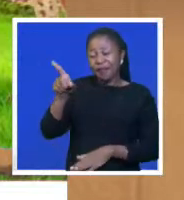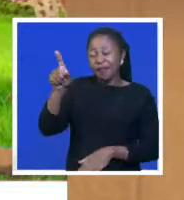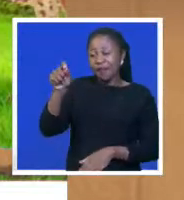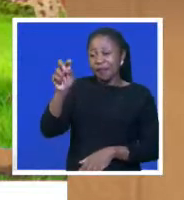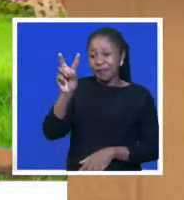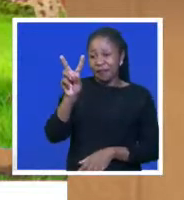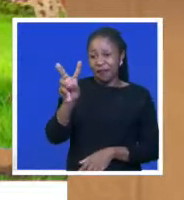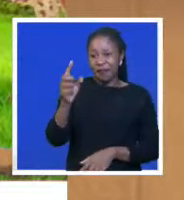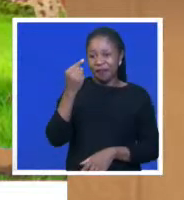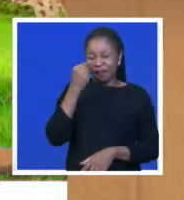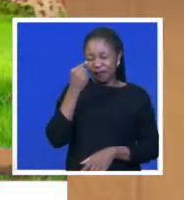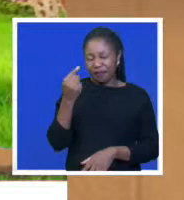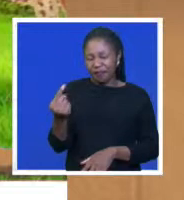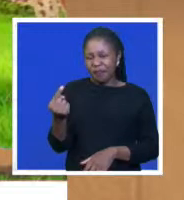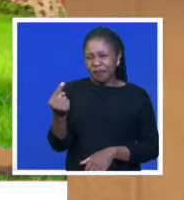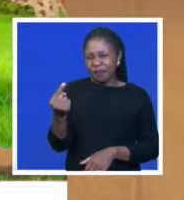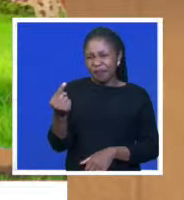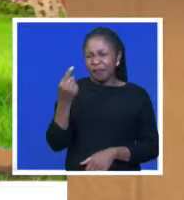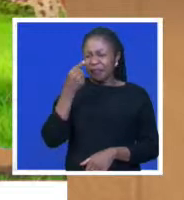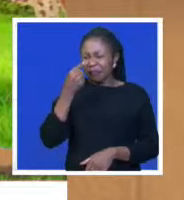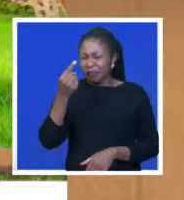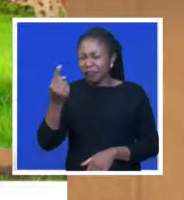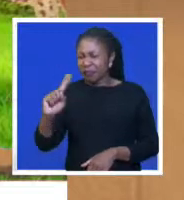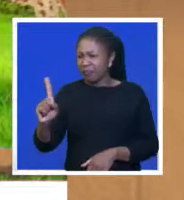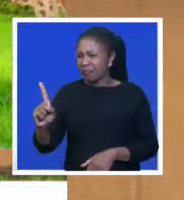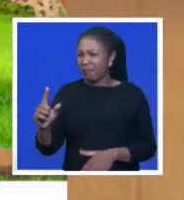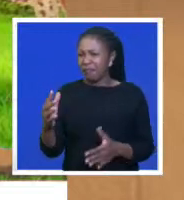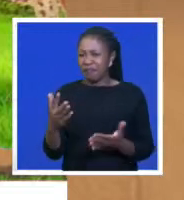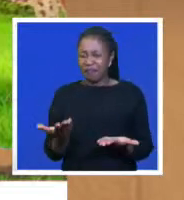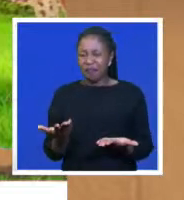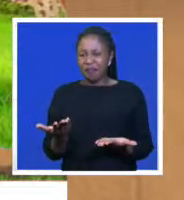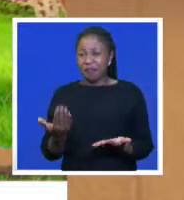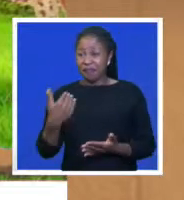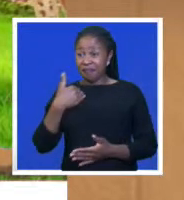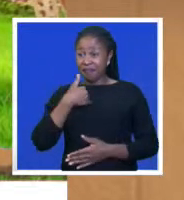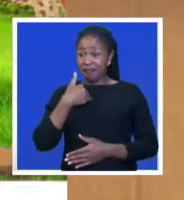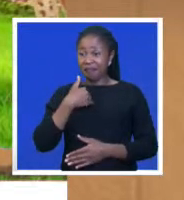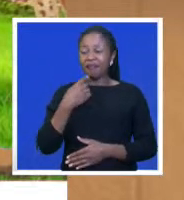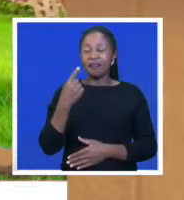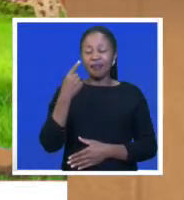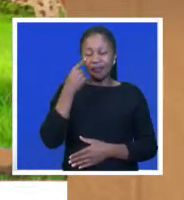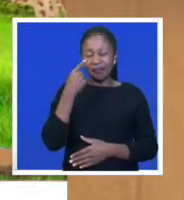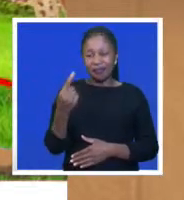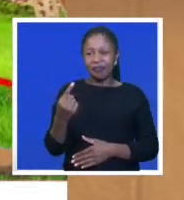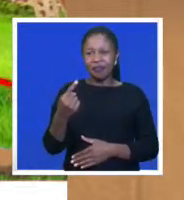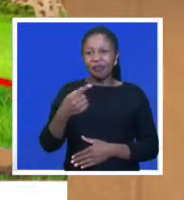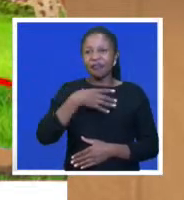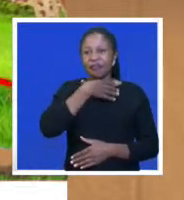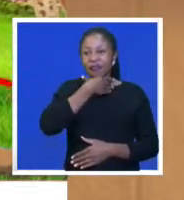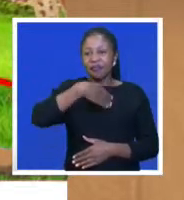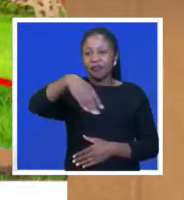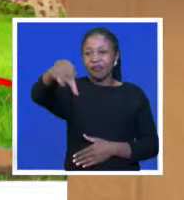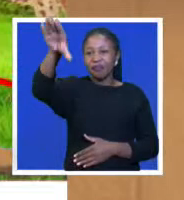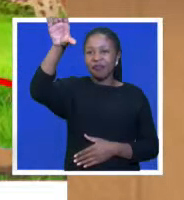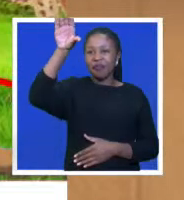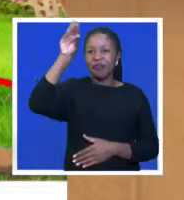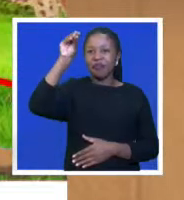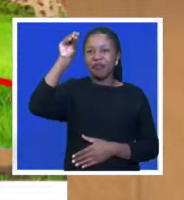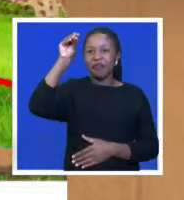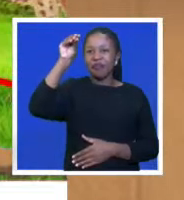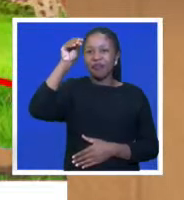picture? As for me, I can see a giraffe. There is the giraffe in the